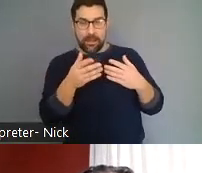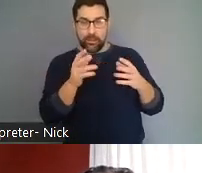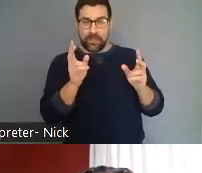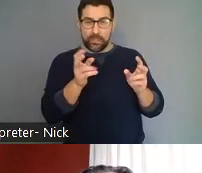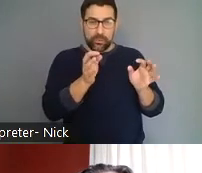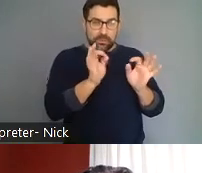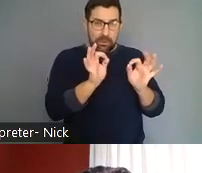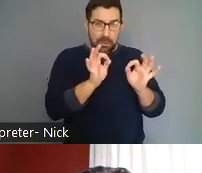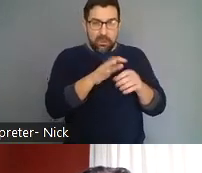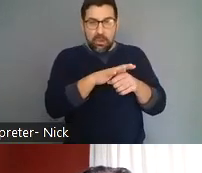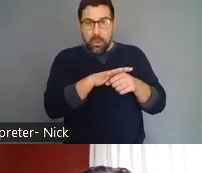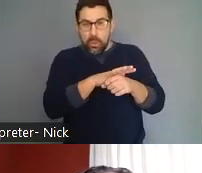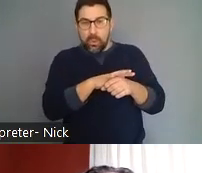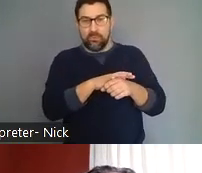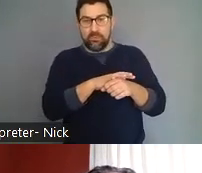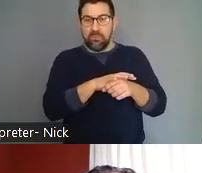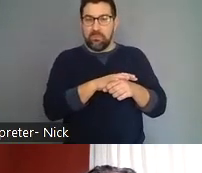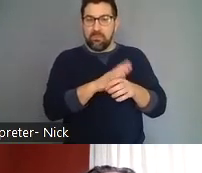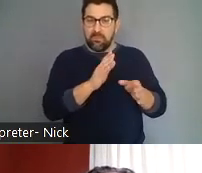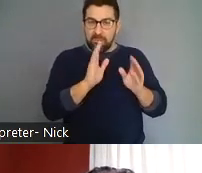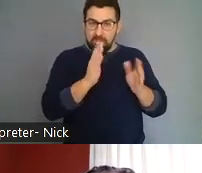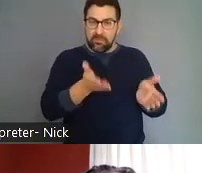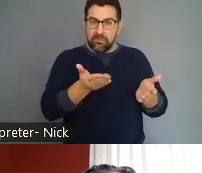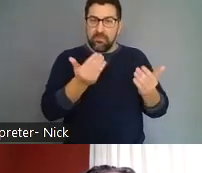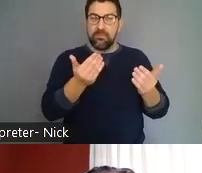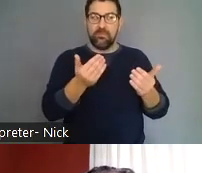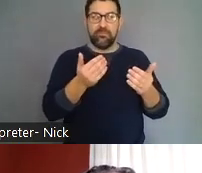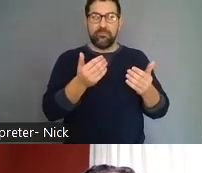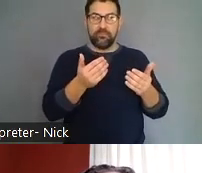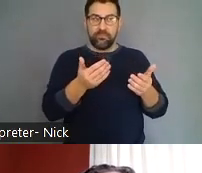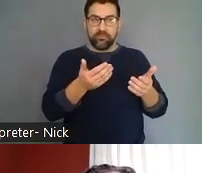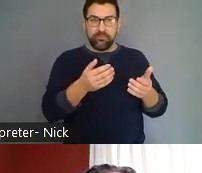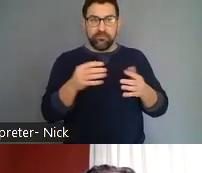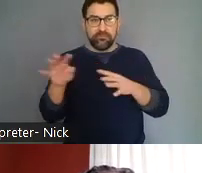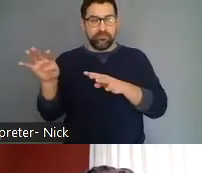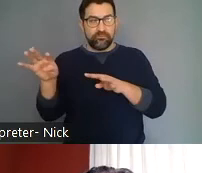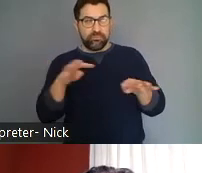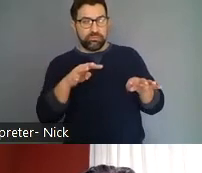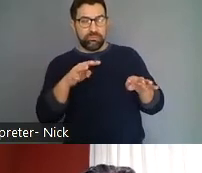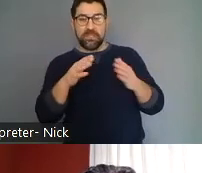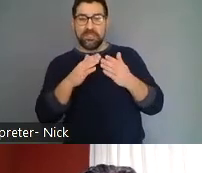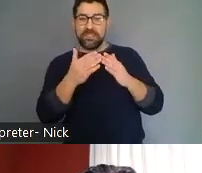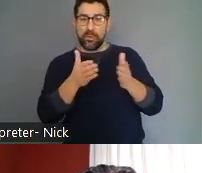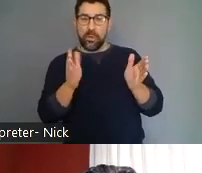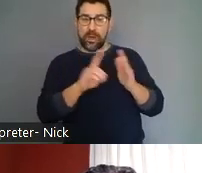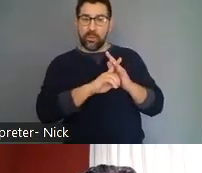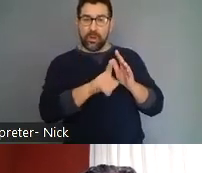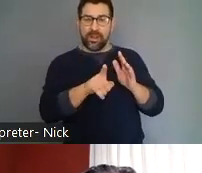like local, very classroomish, to bigger scales, like our citywide walkout. It's just important to,